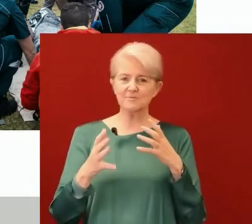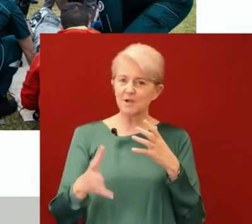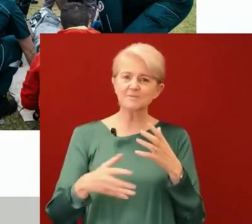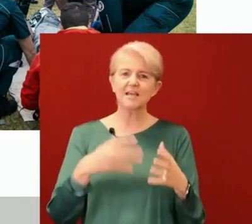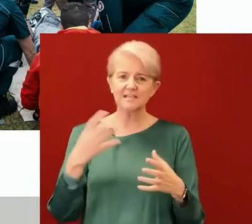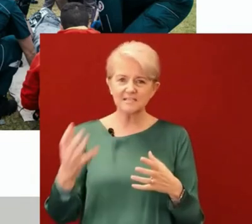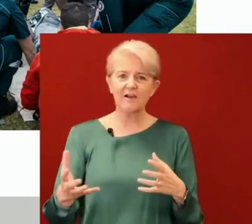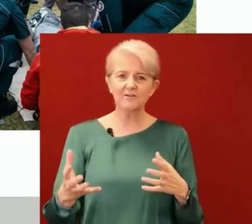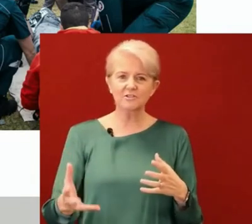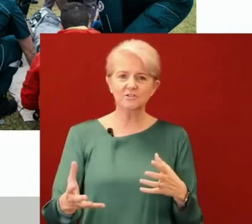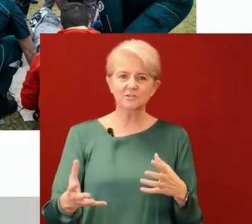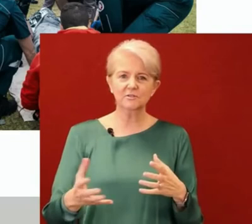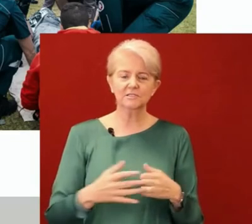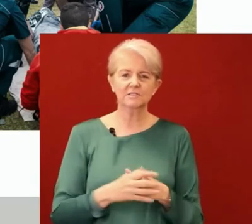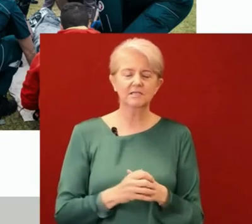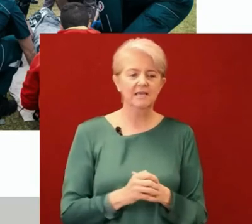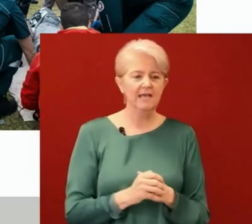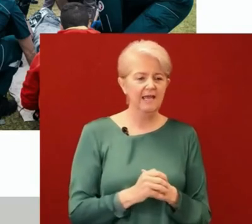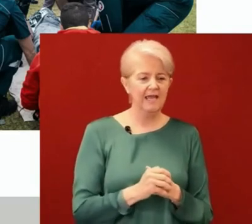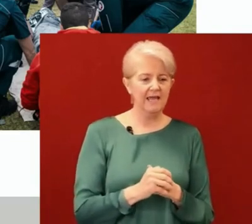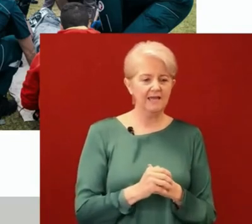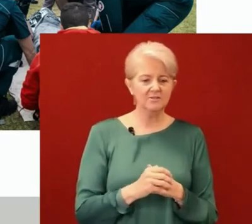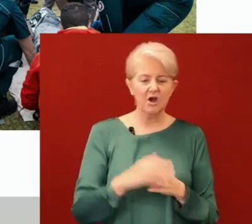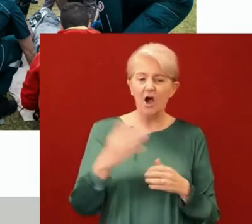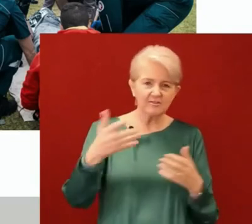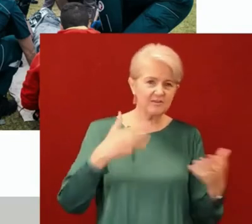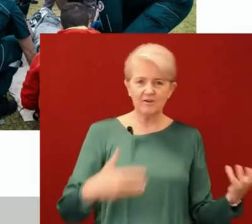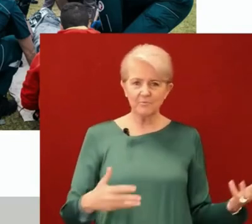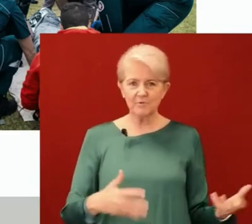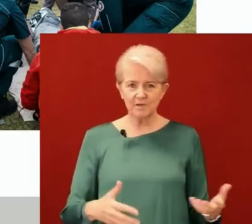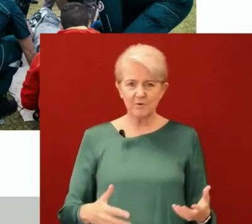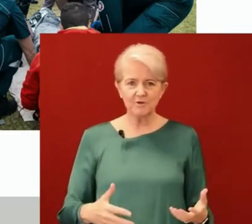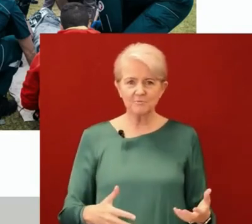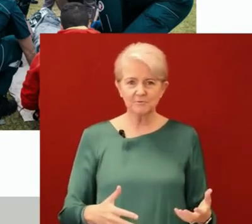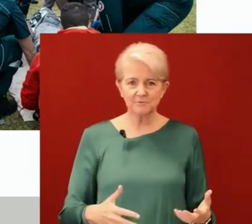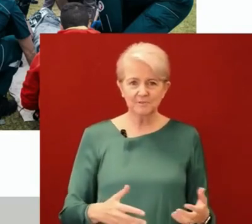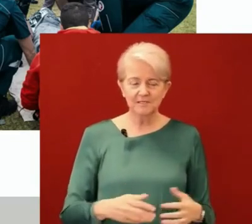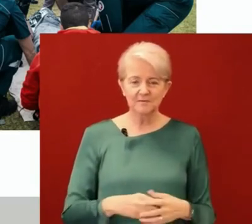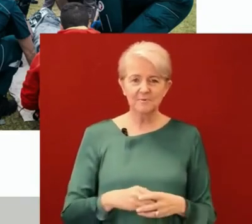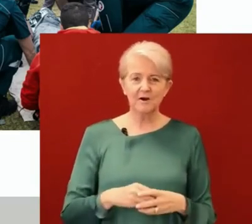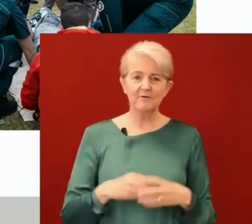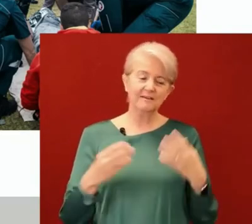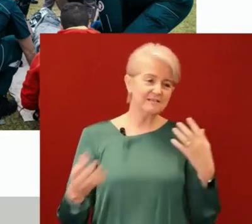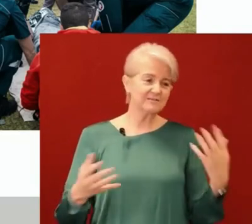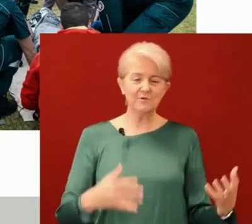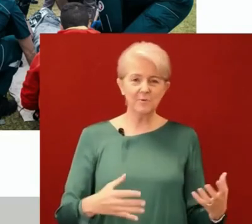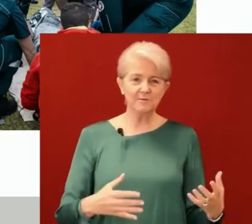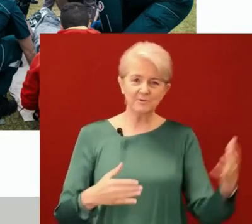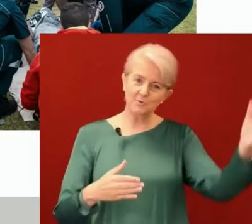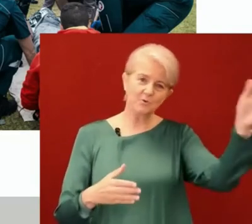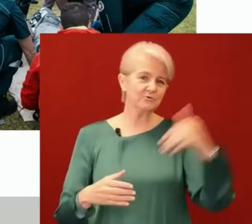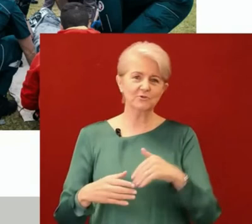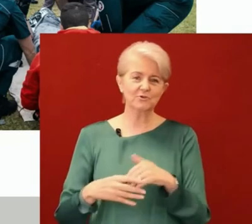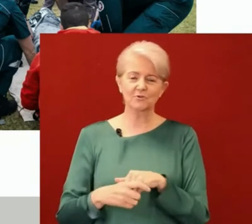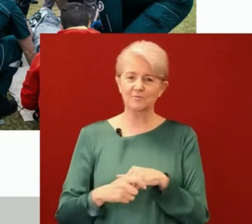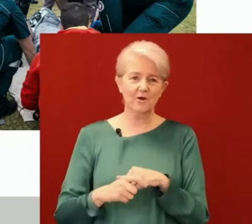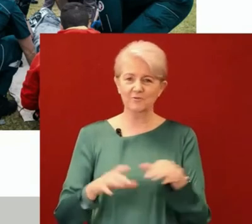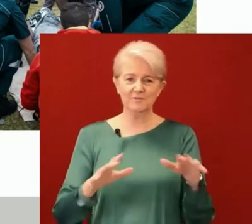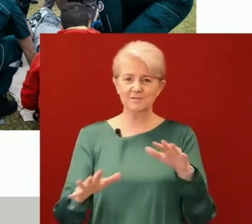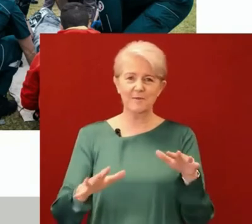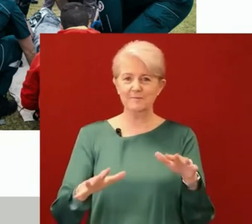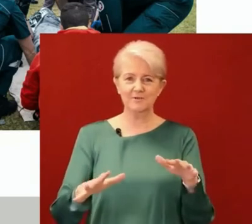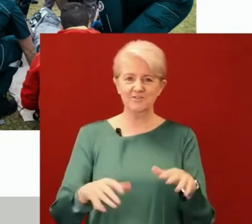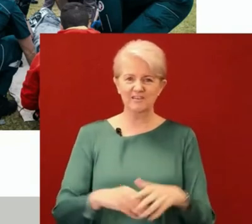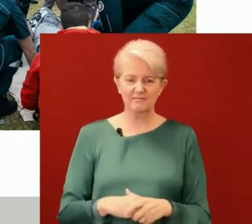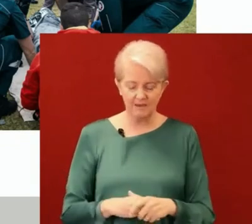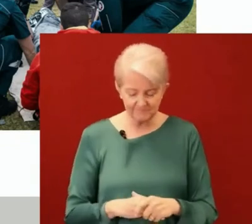And sometimes it takes courage to do it. And I think I'm pretty approachable, but I reckon there's a few people that walk through the door of my